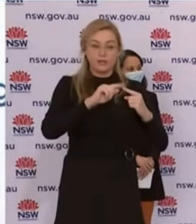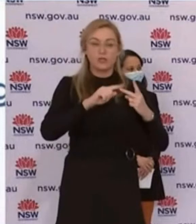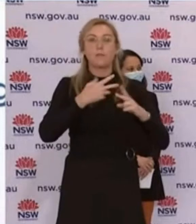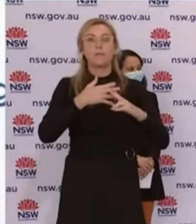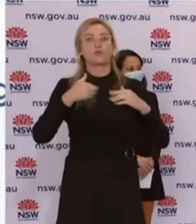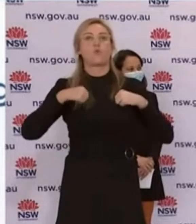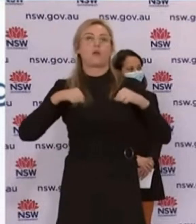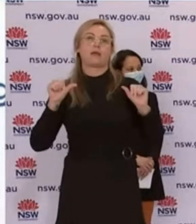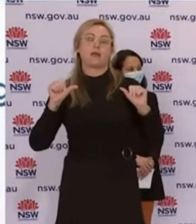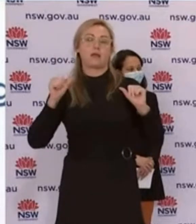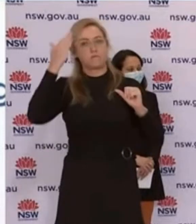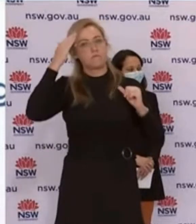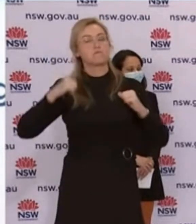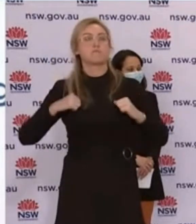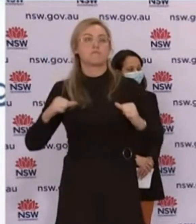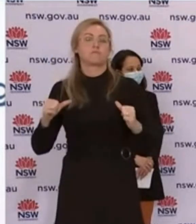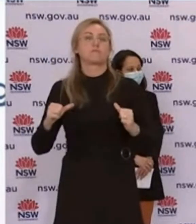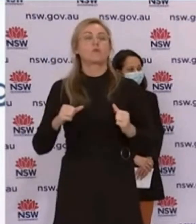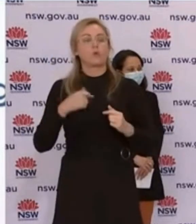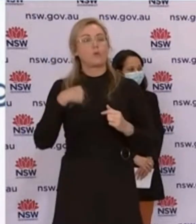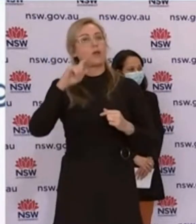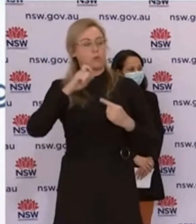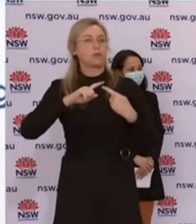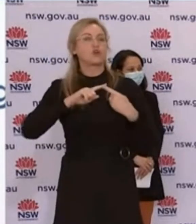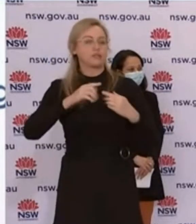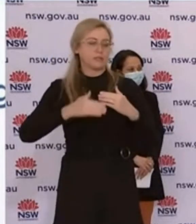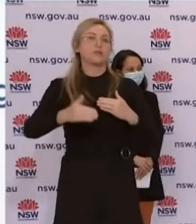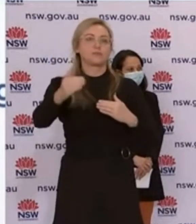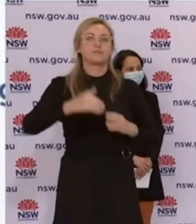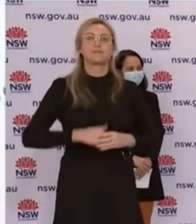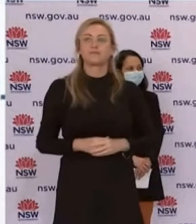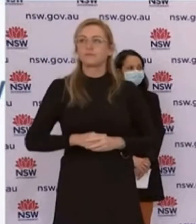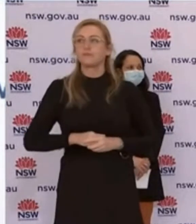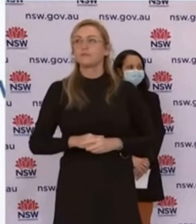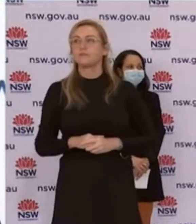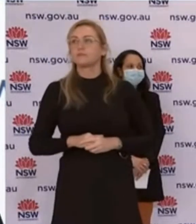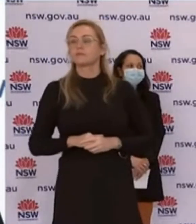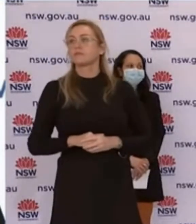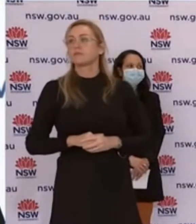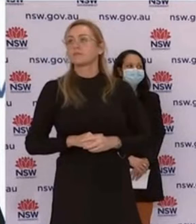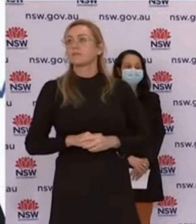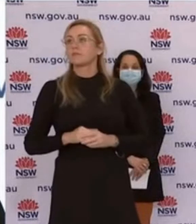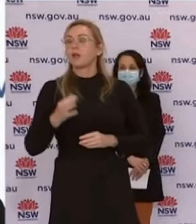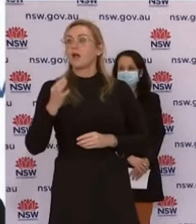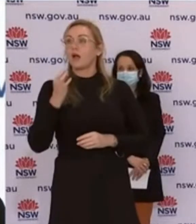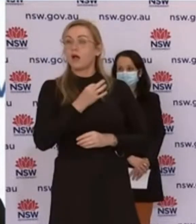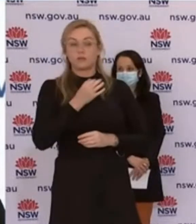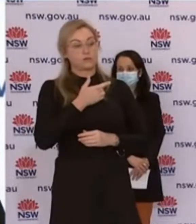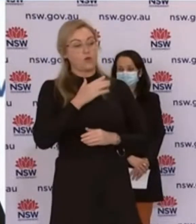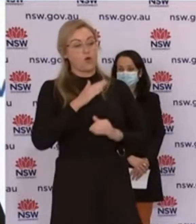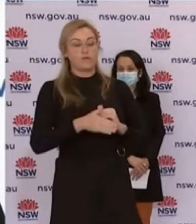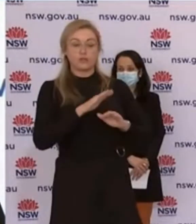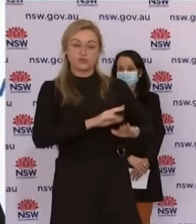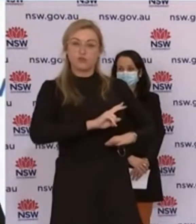support for our families who have struggled as well. And they're all things that we'll continue to work on. Minister, when children do return to the classroom, what